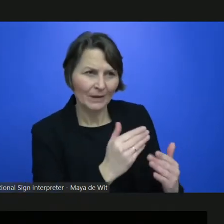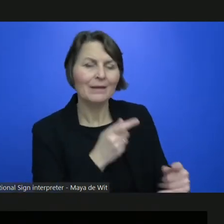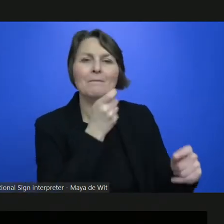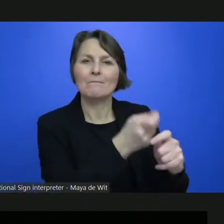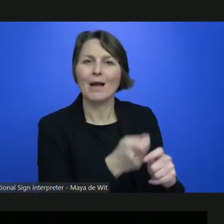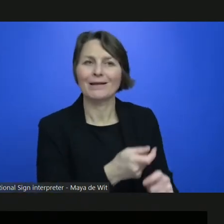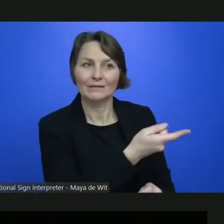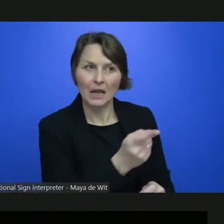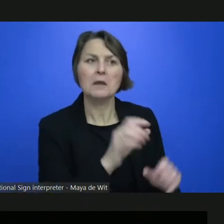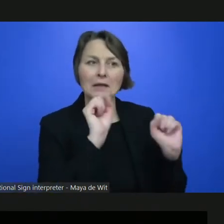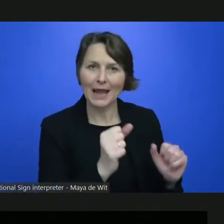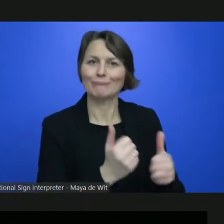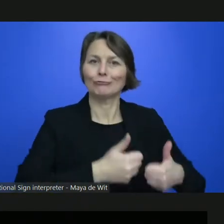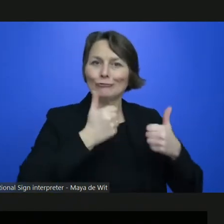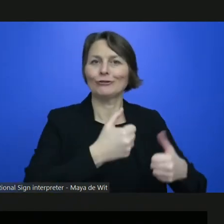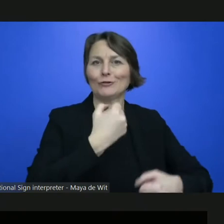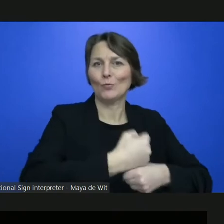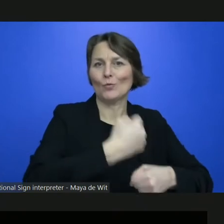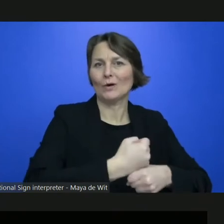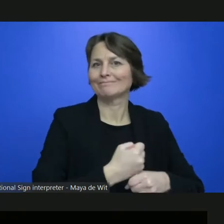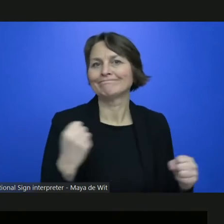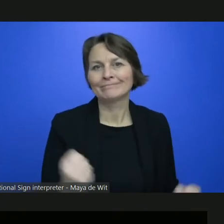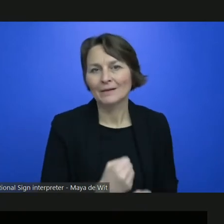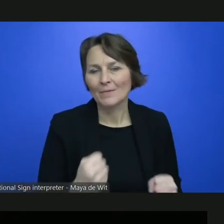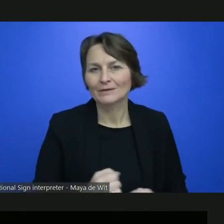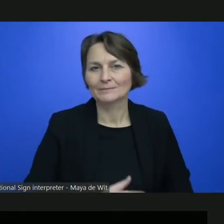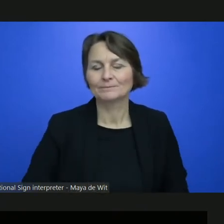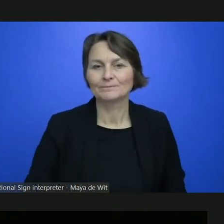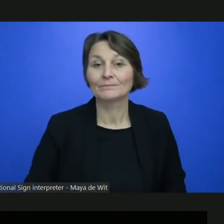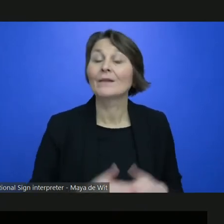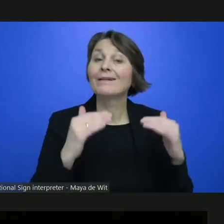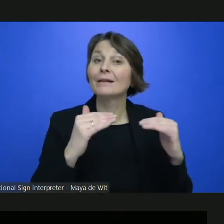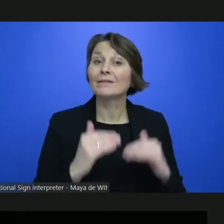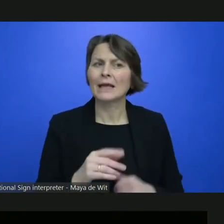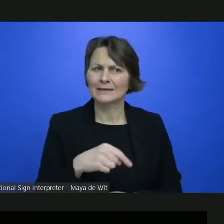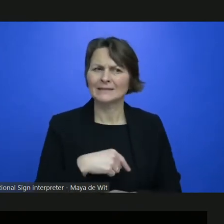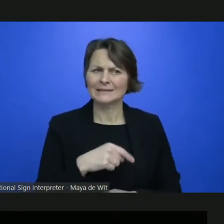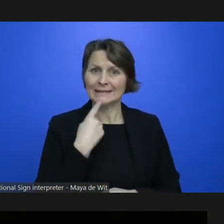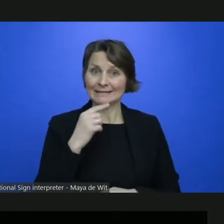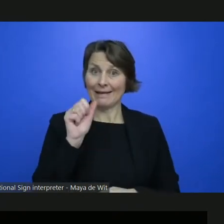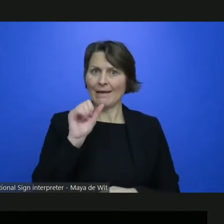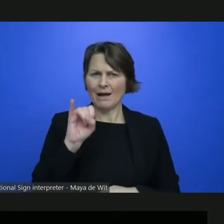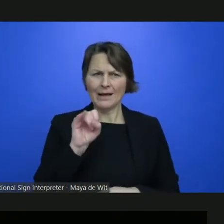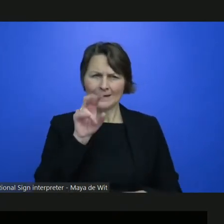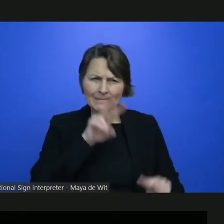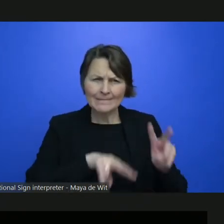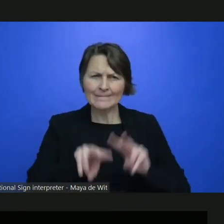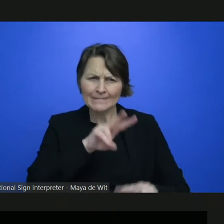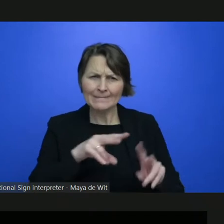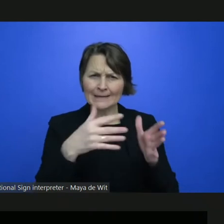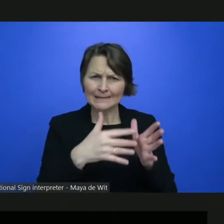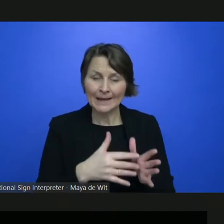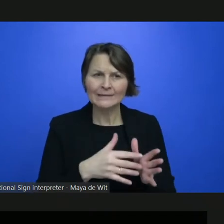process does not stigmatize the candidate who is discovered by the artificial intelligence tool to be non-standard and who